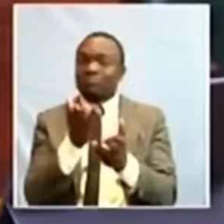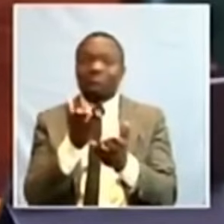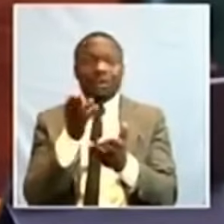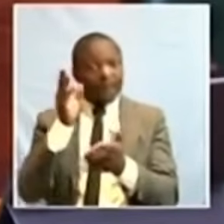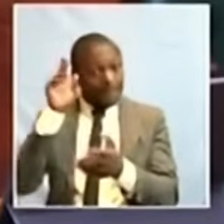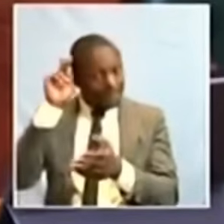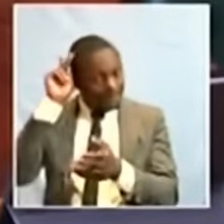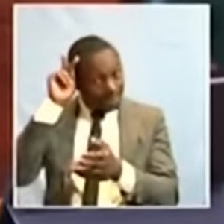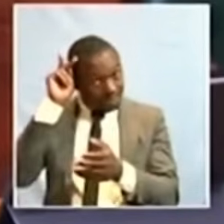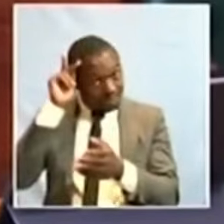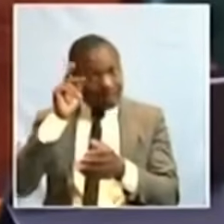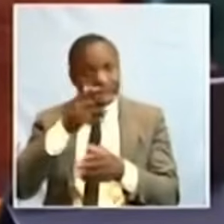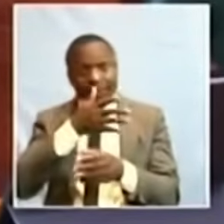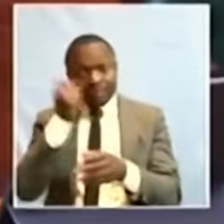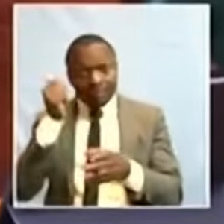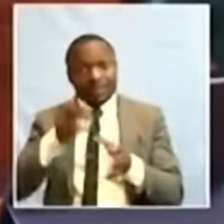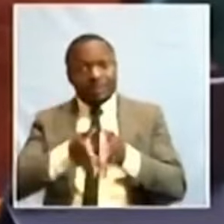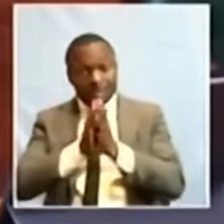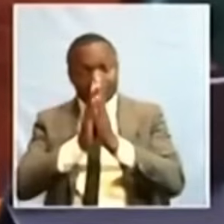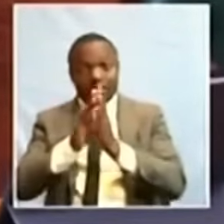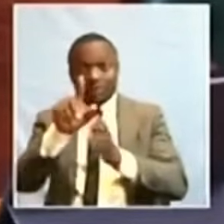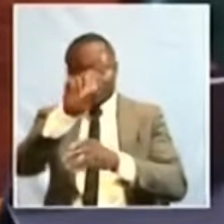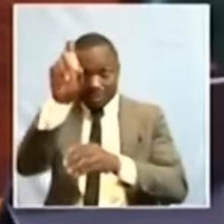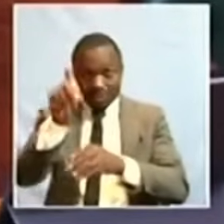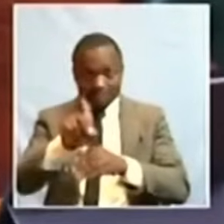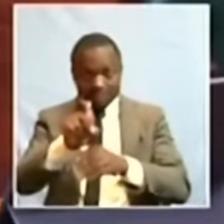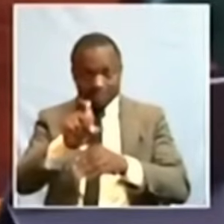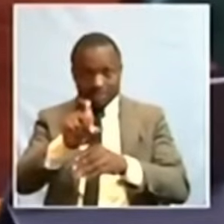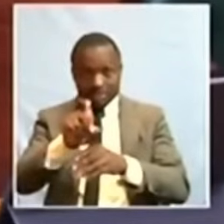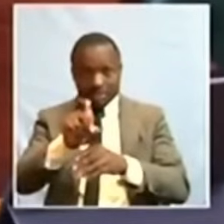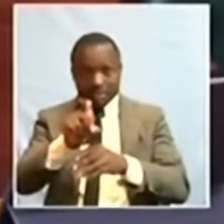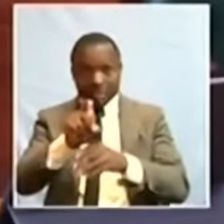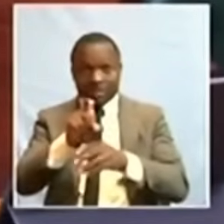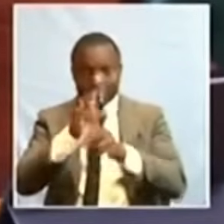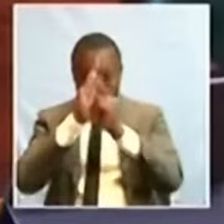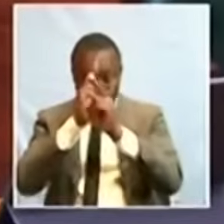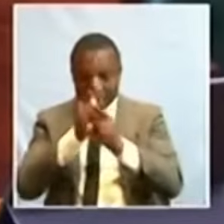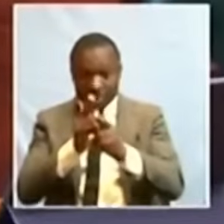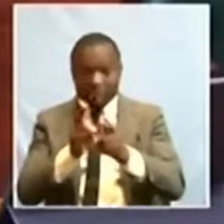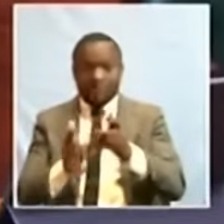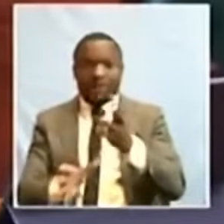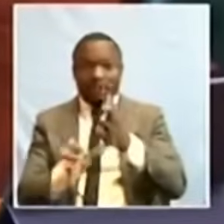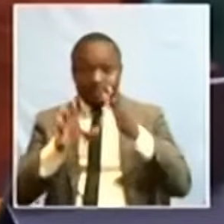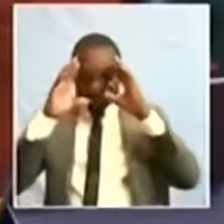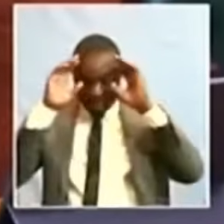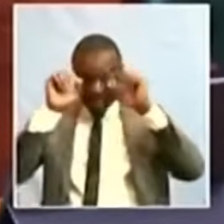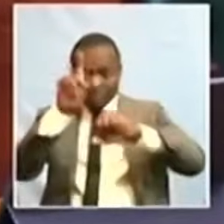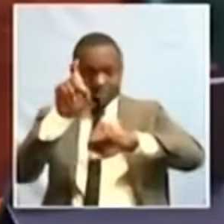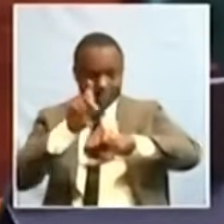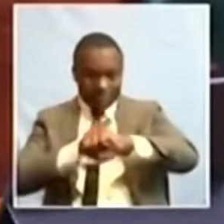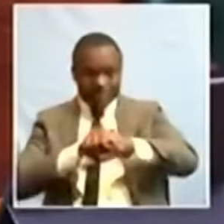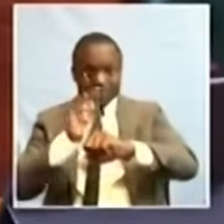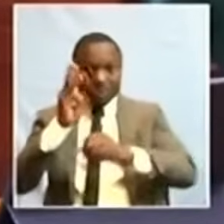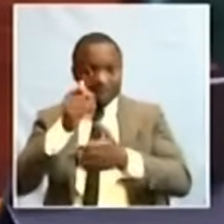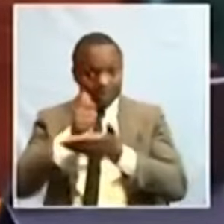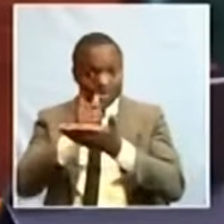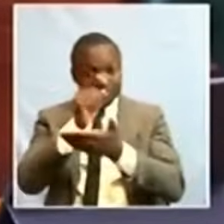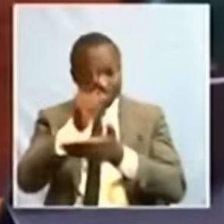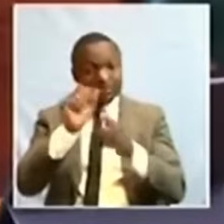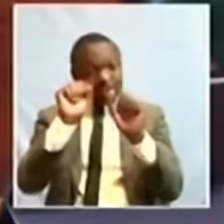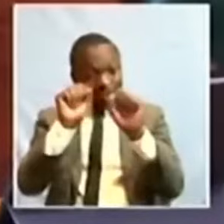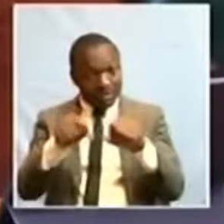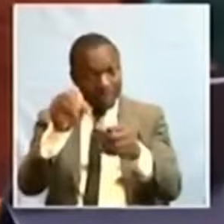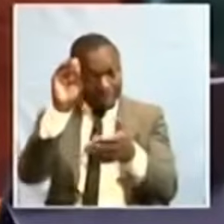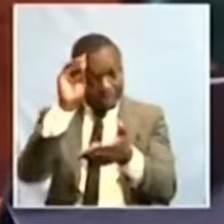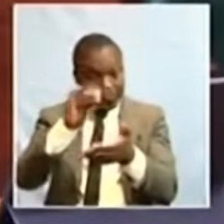the question during Her Honor the Vice President's question time. Maybe that will be of some help to you. Otherwise, you can